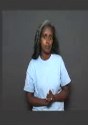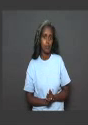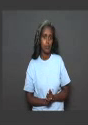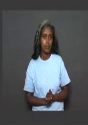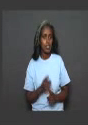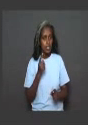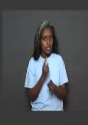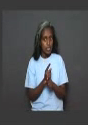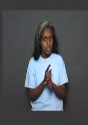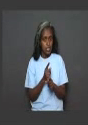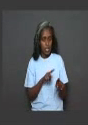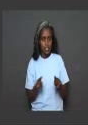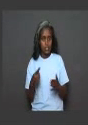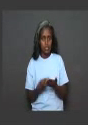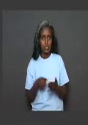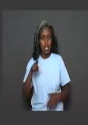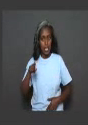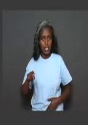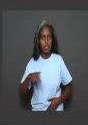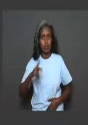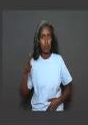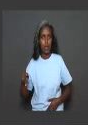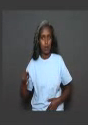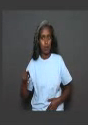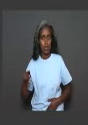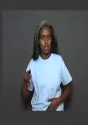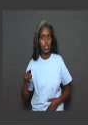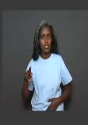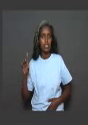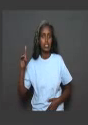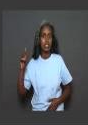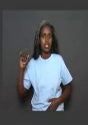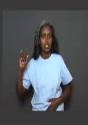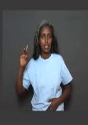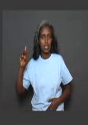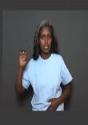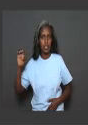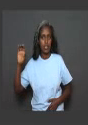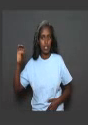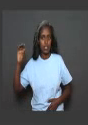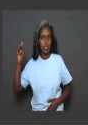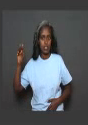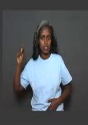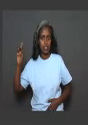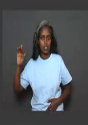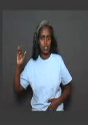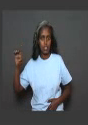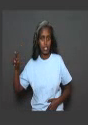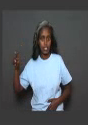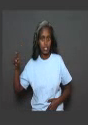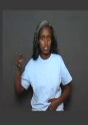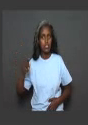Just as in the x parabola, the directrix is equidistant from